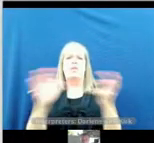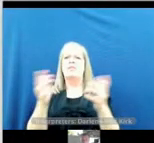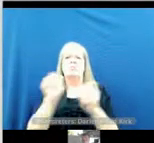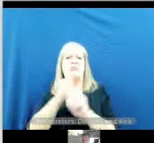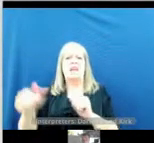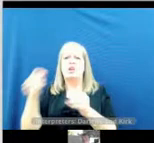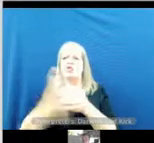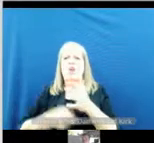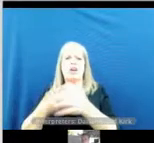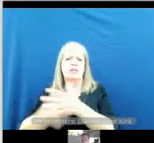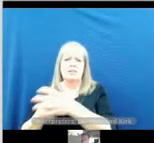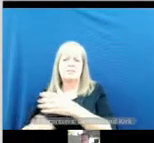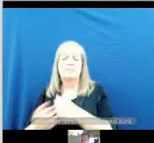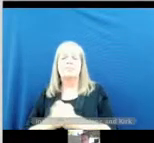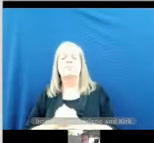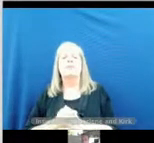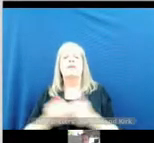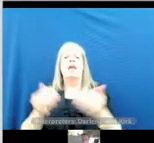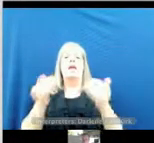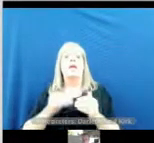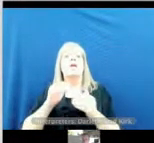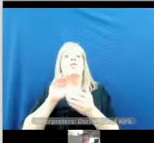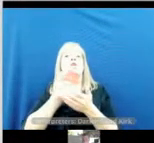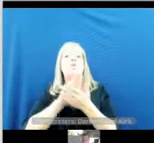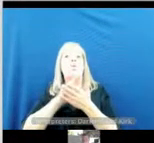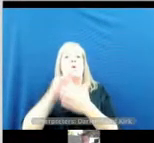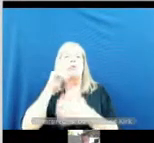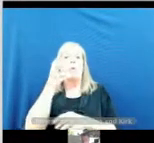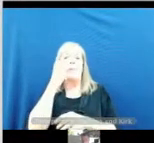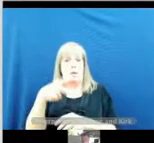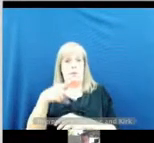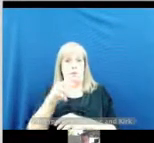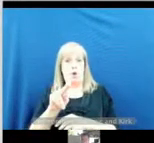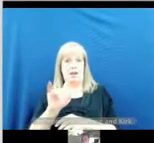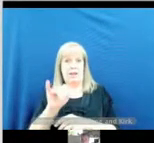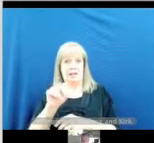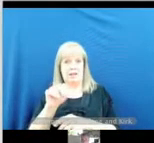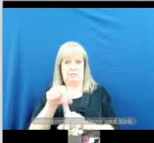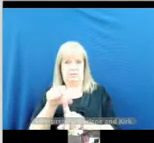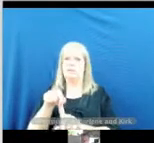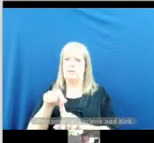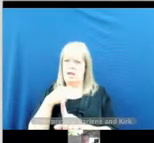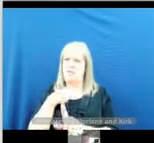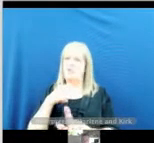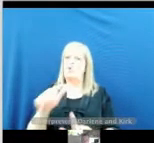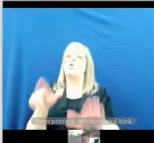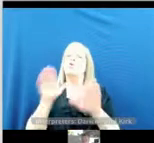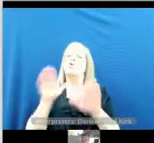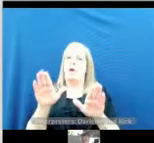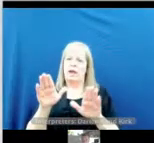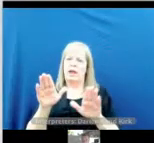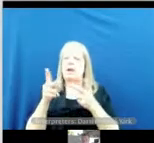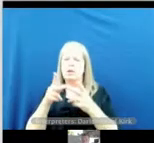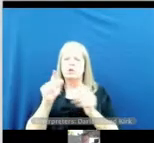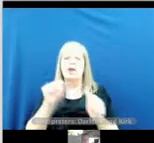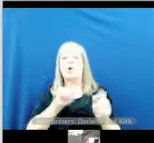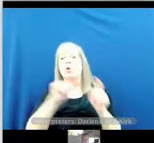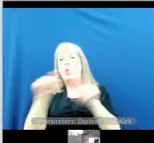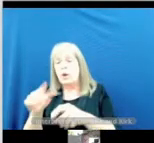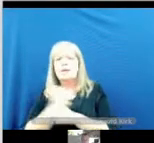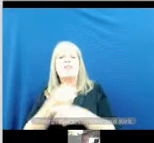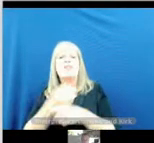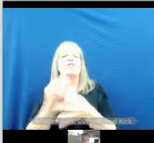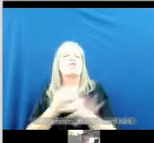Perkins is Perkins School for the Blind, and they have a great site that has free training and free information, different sort